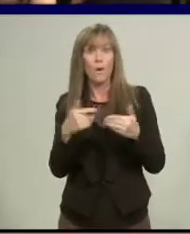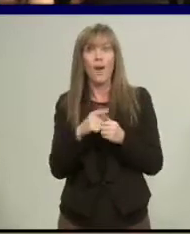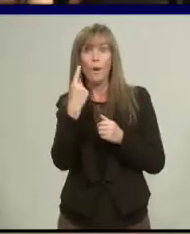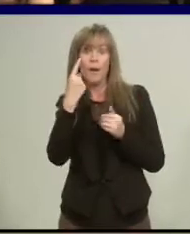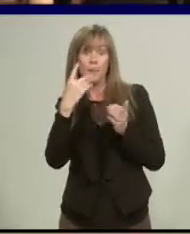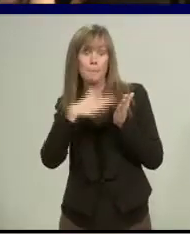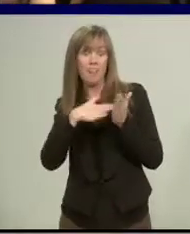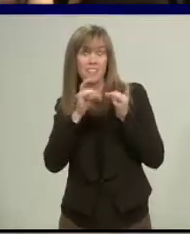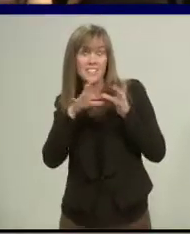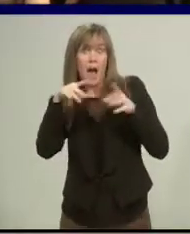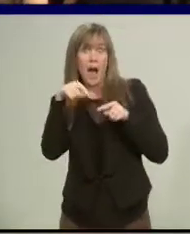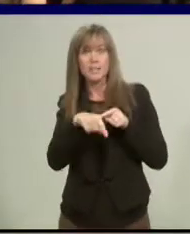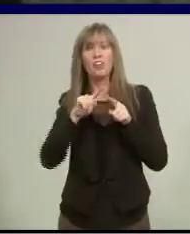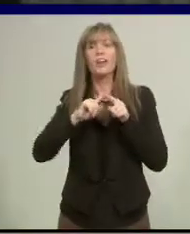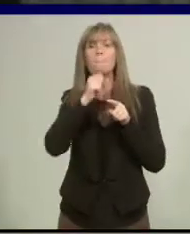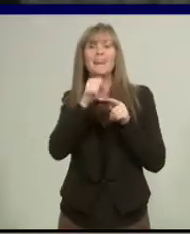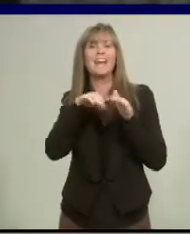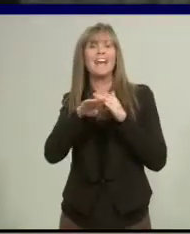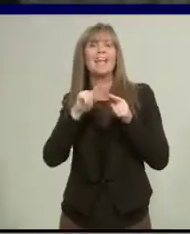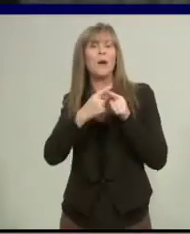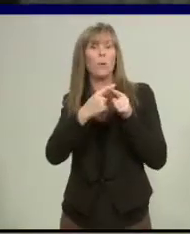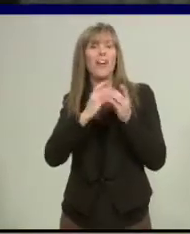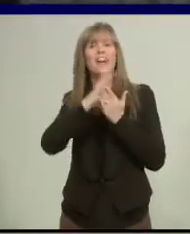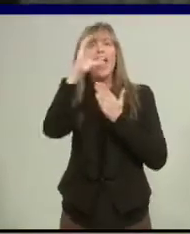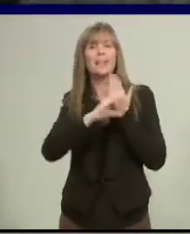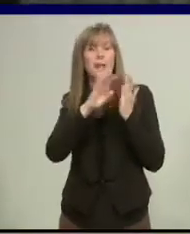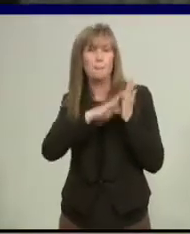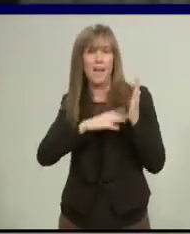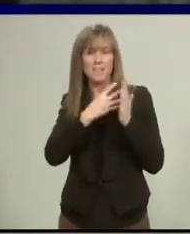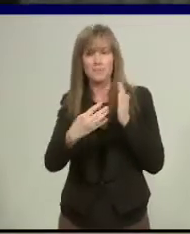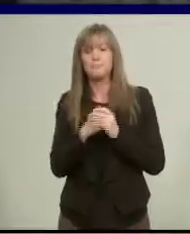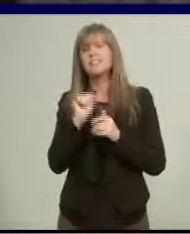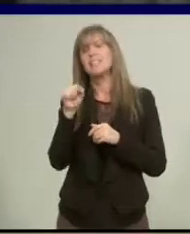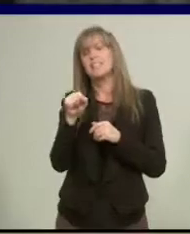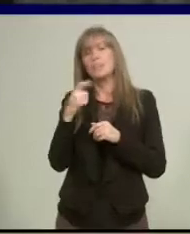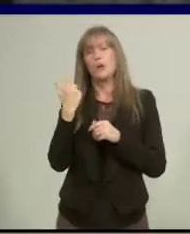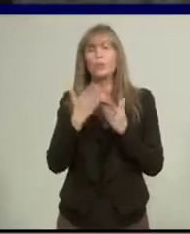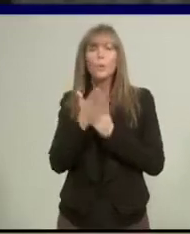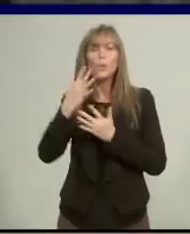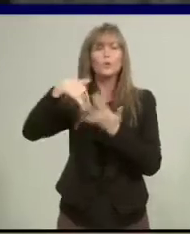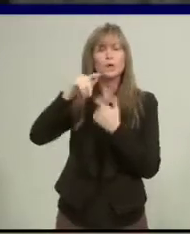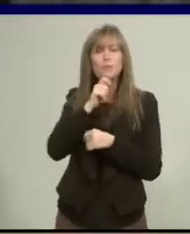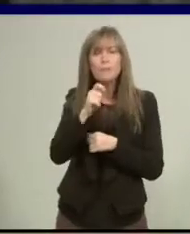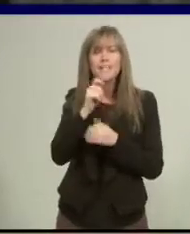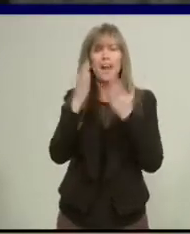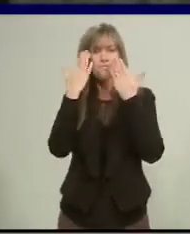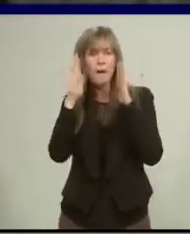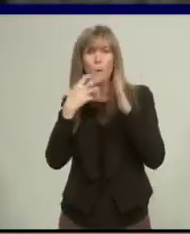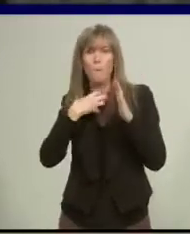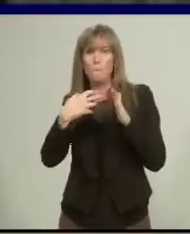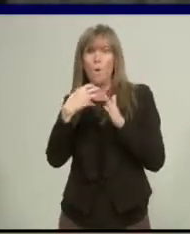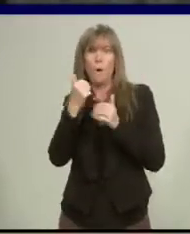is the Men in Knitwear calendar pattern." Social media definitely propel it, things like Facebook. We've gone from having a